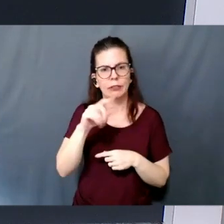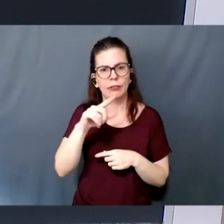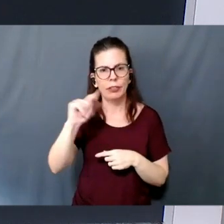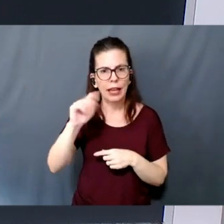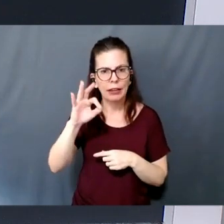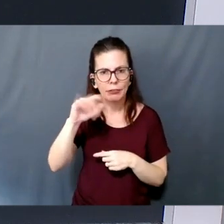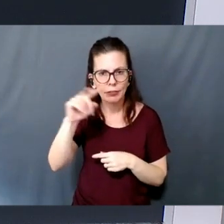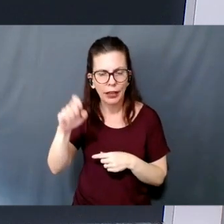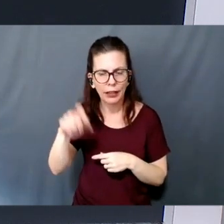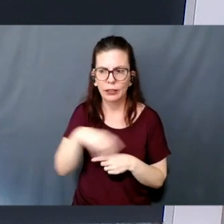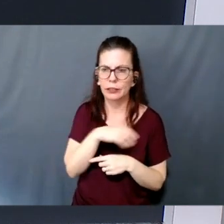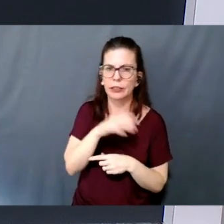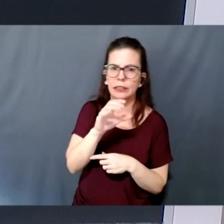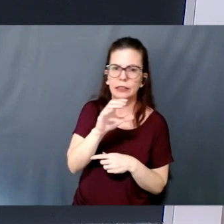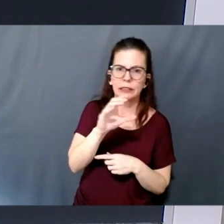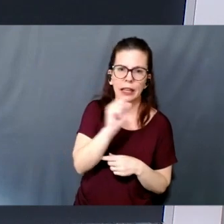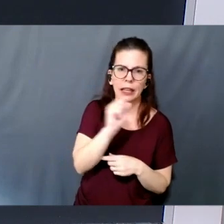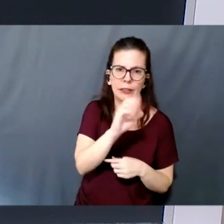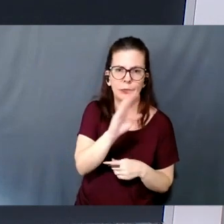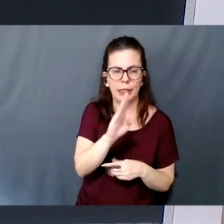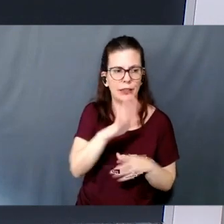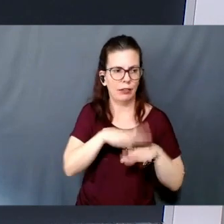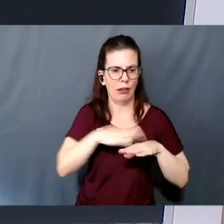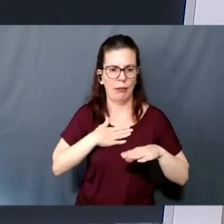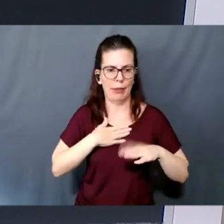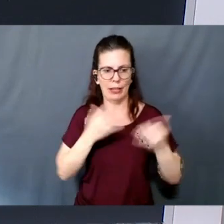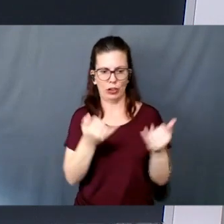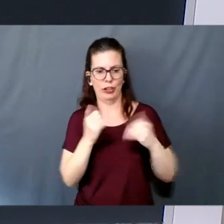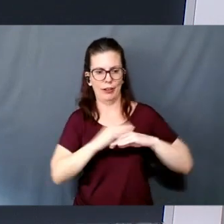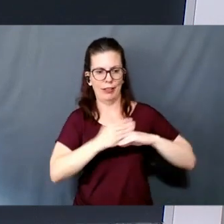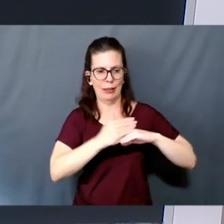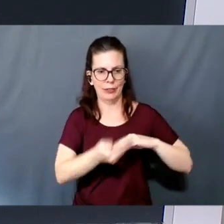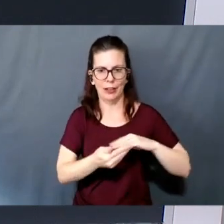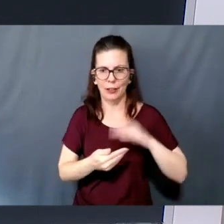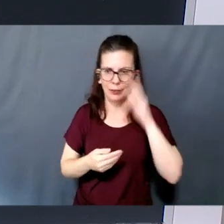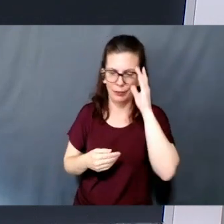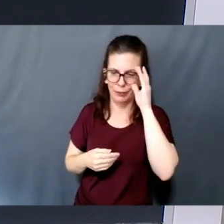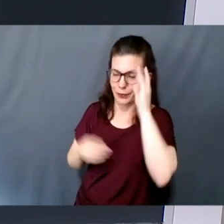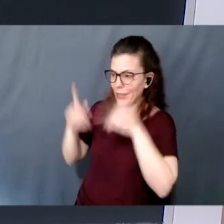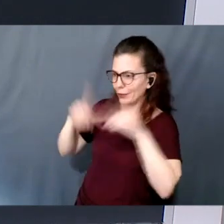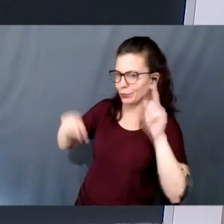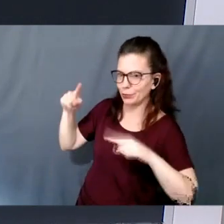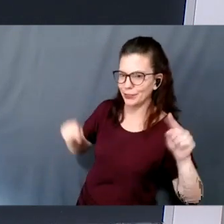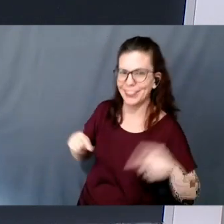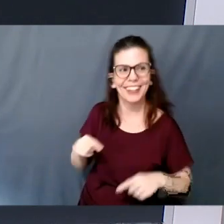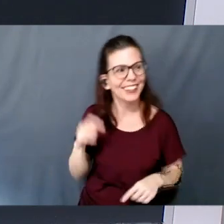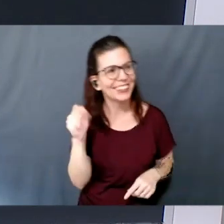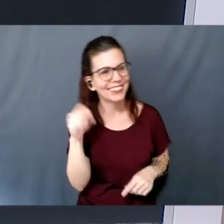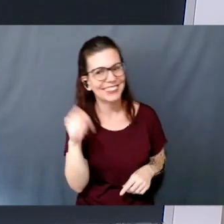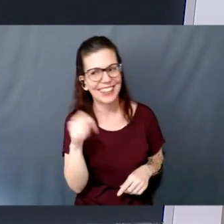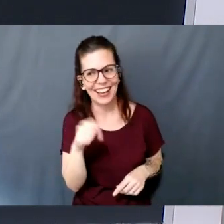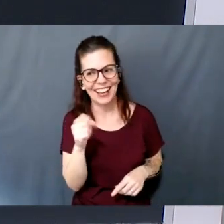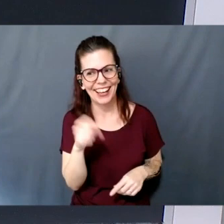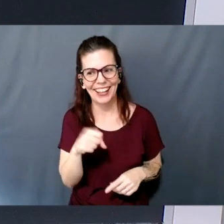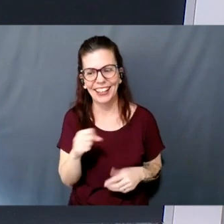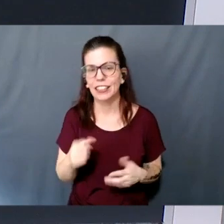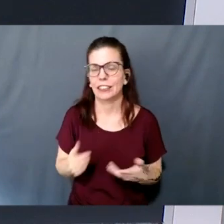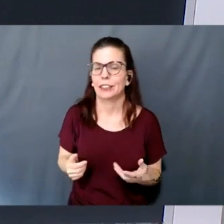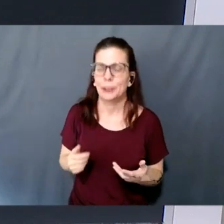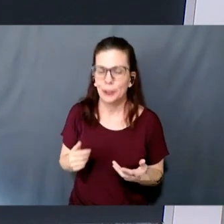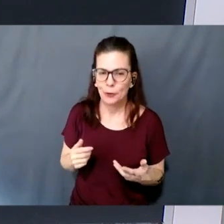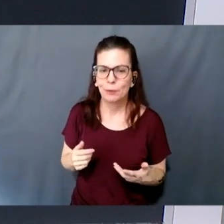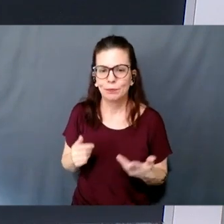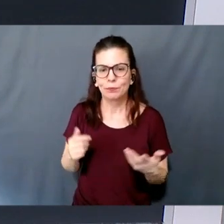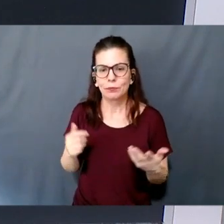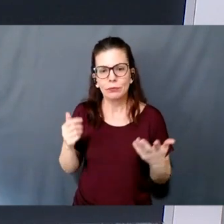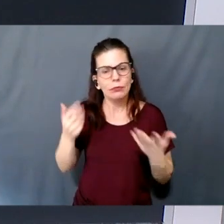CSV that's on my current laptop. CSV is super popular. Yeah, absolutely. So given all these